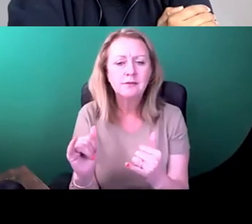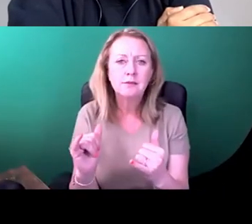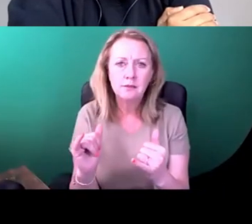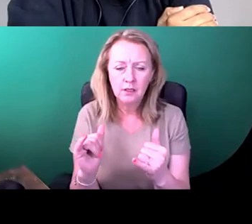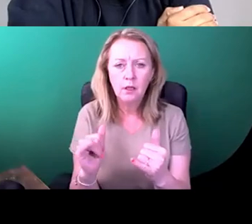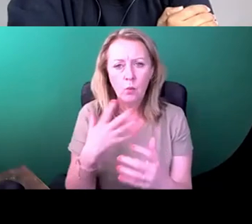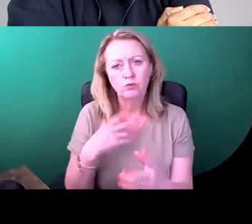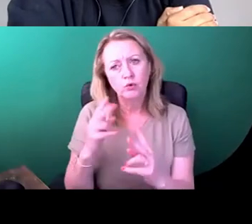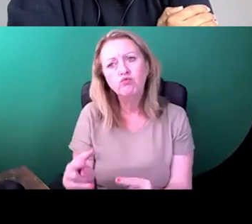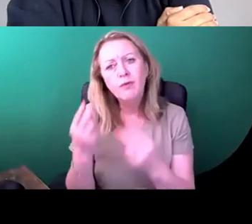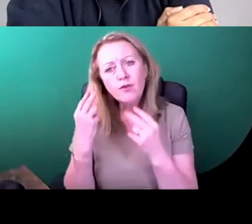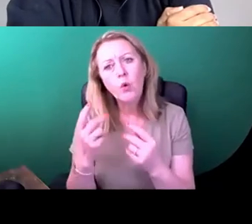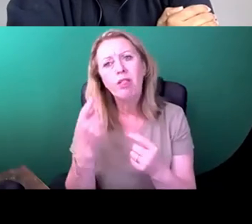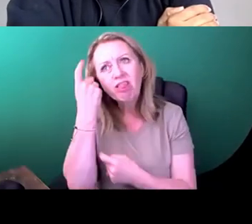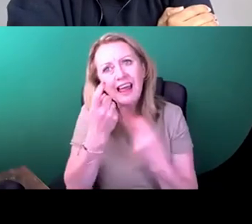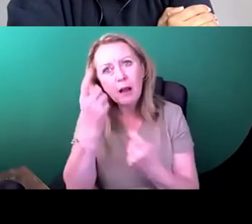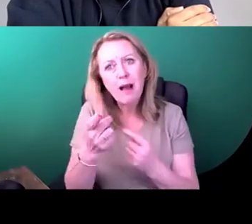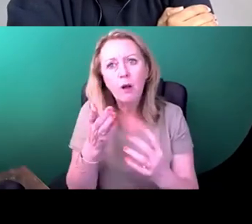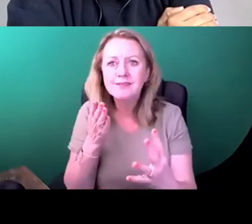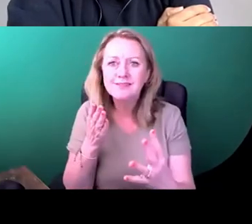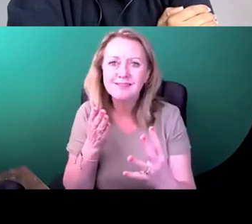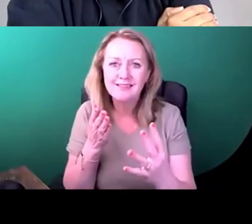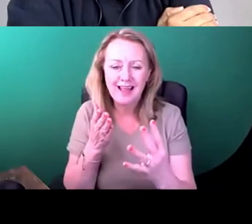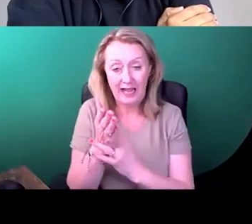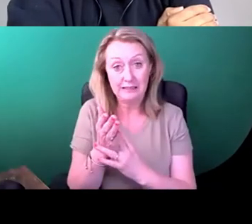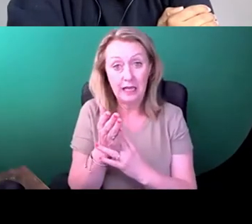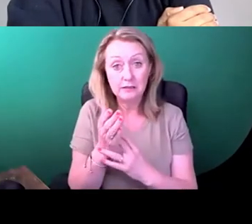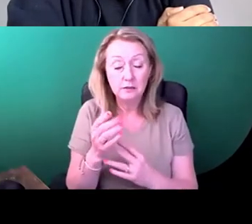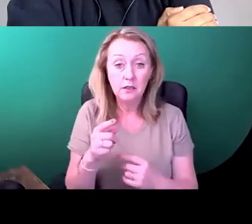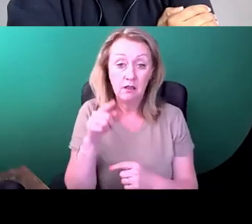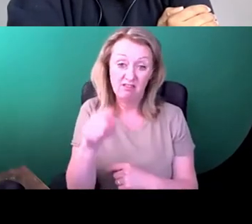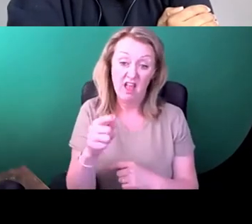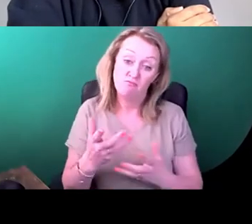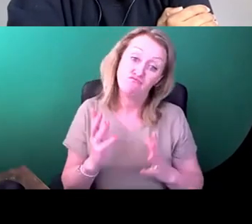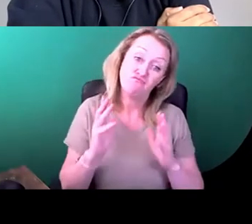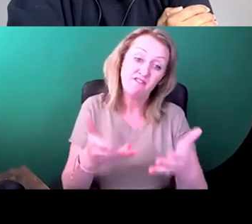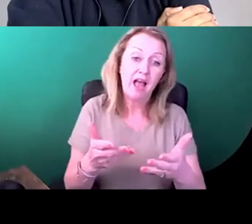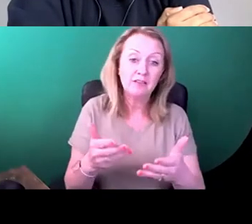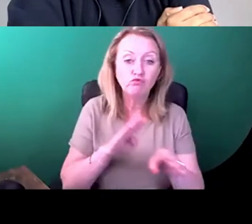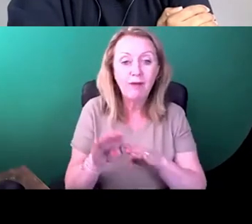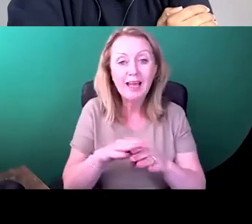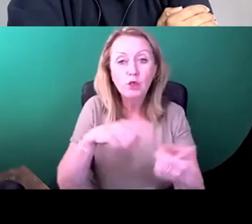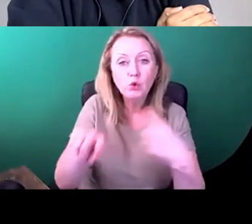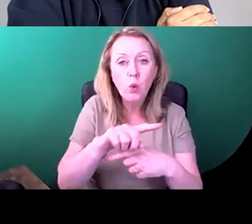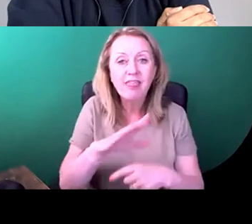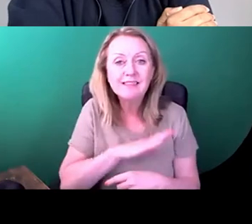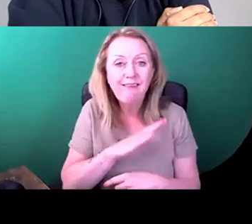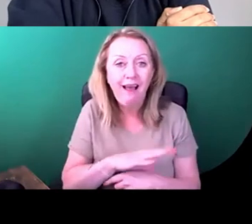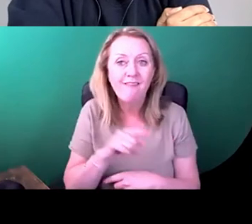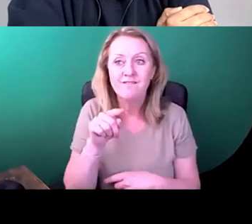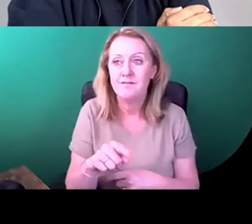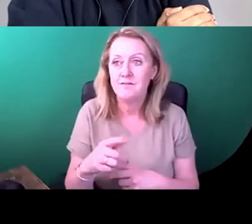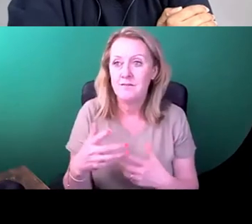to review and rethink access. Alongside this, Wising provided training to their staff to understand where each of them were with